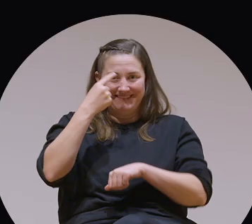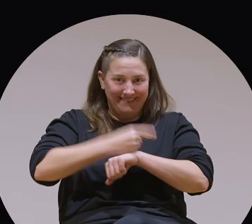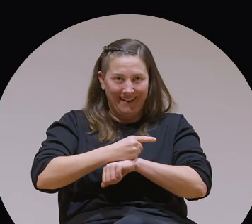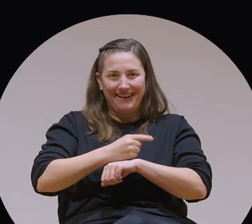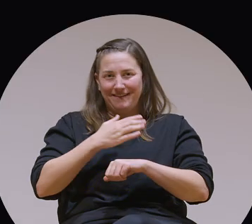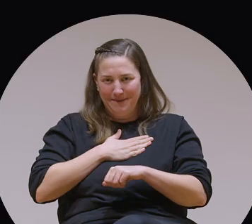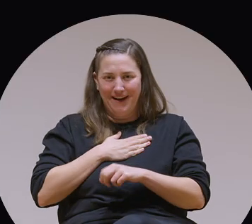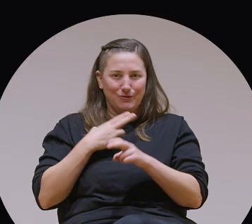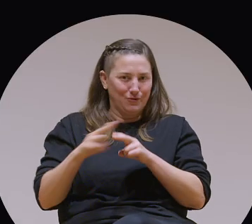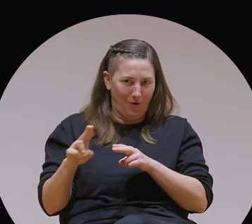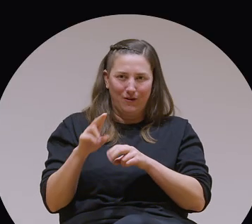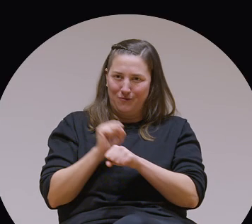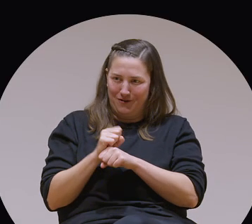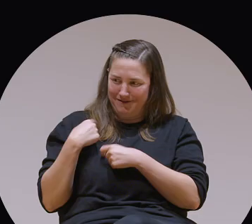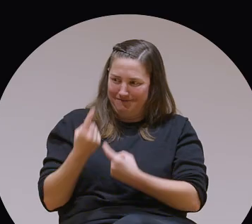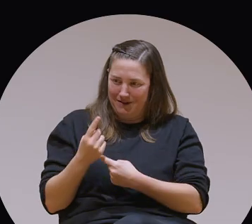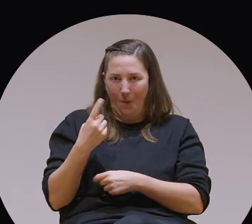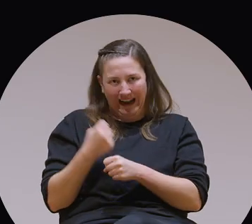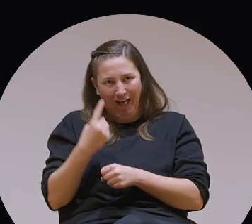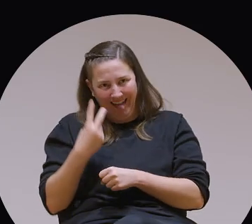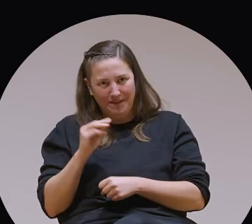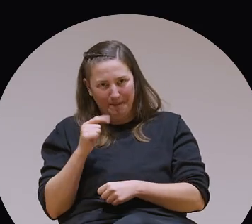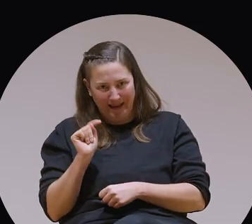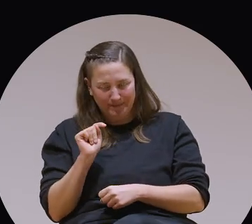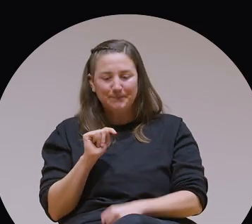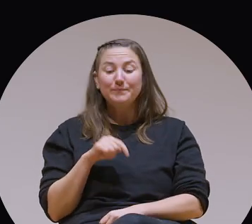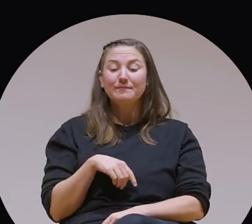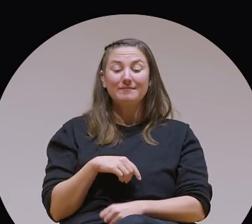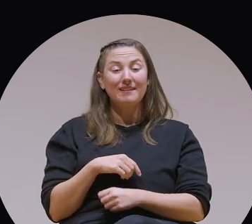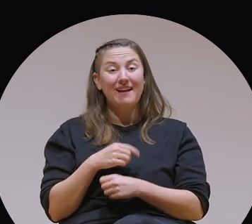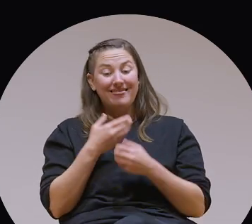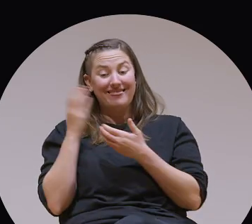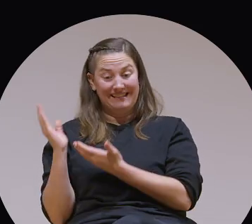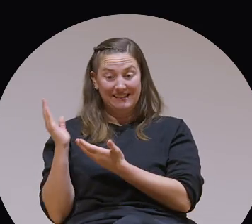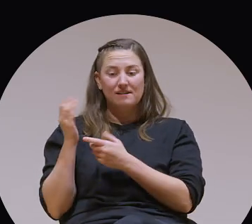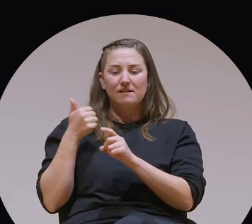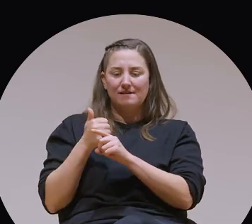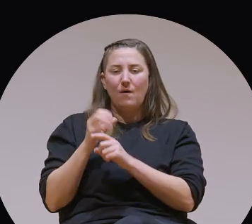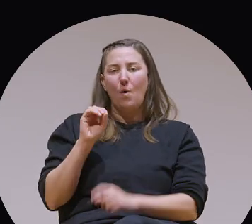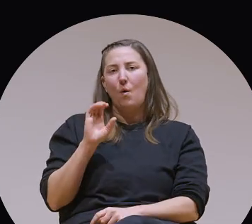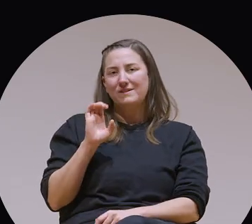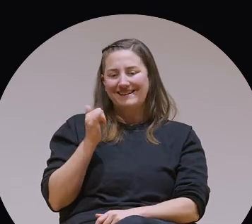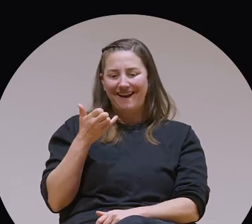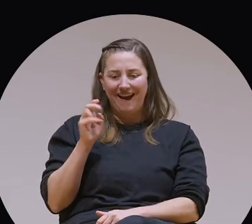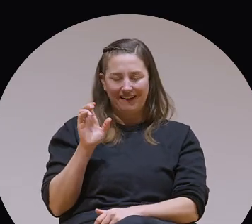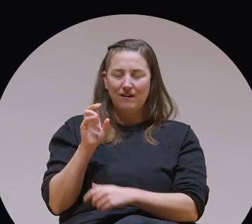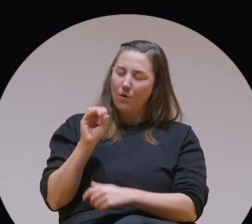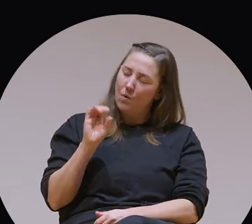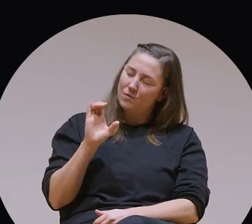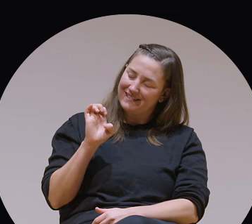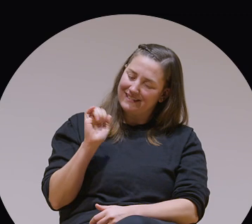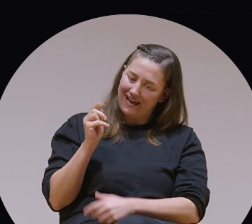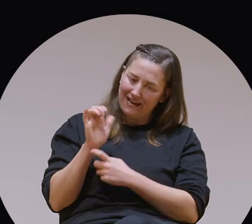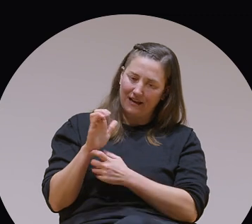my very short, so far, tenure at the Met. This is the oceanic part of the new Michael